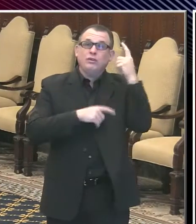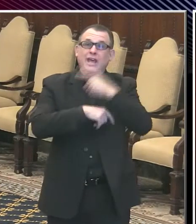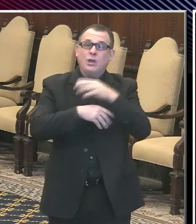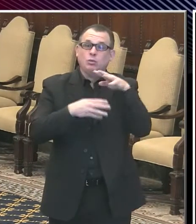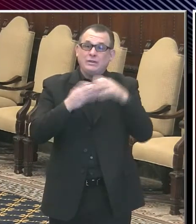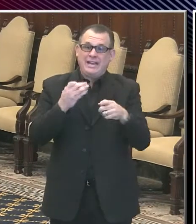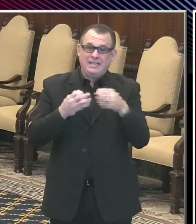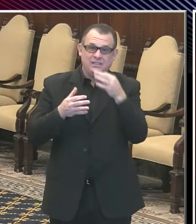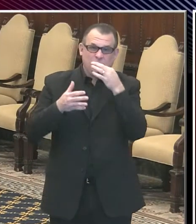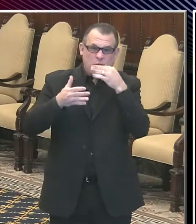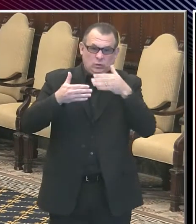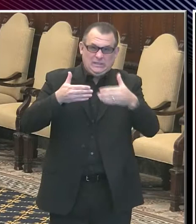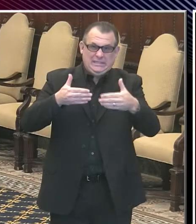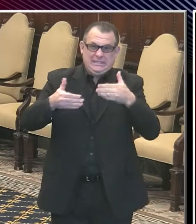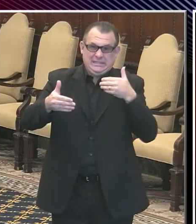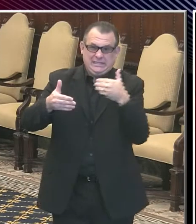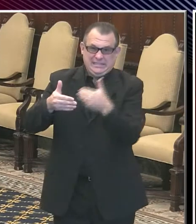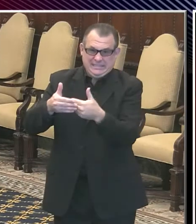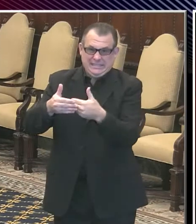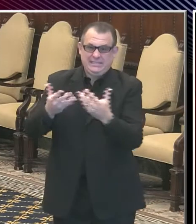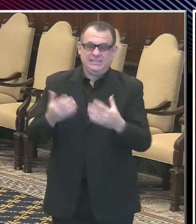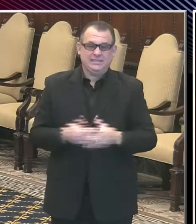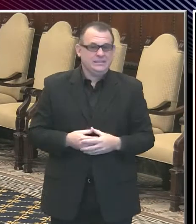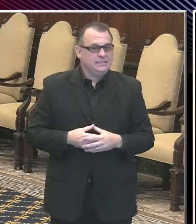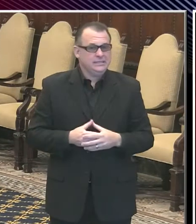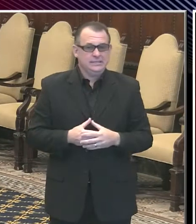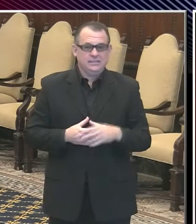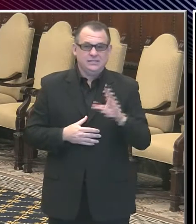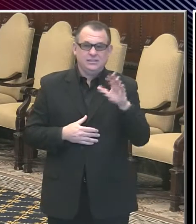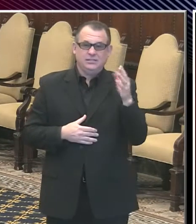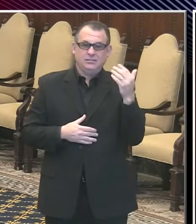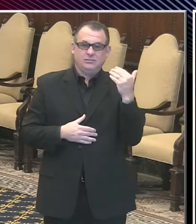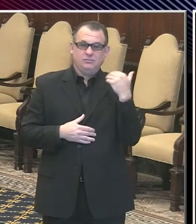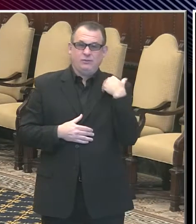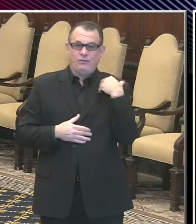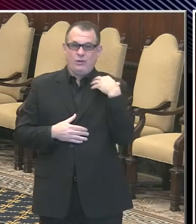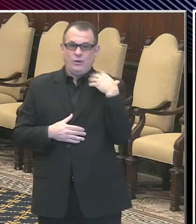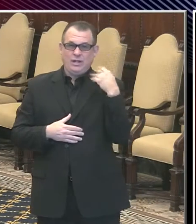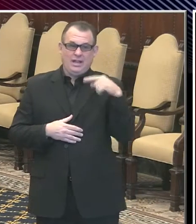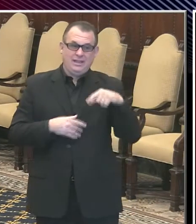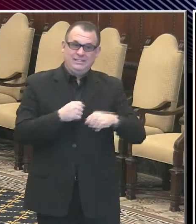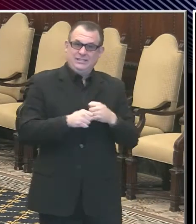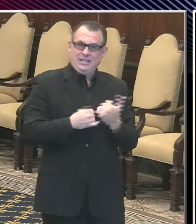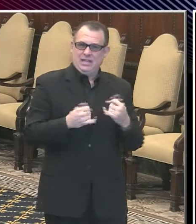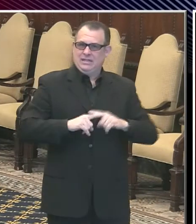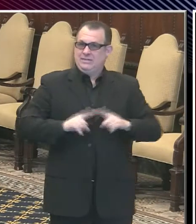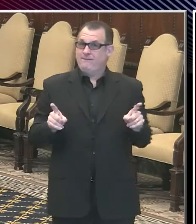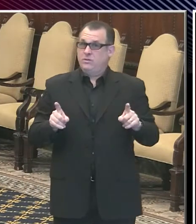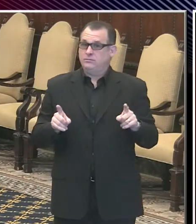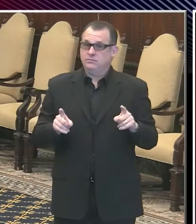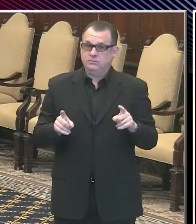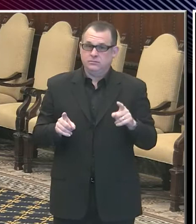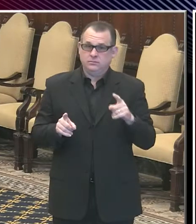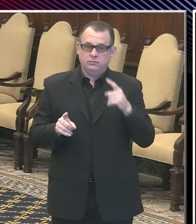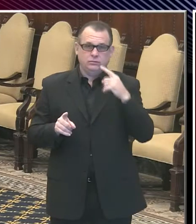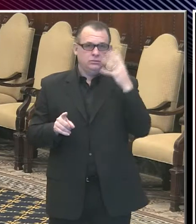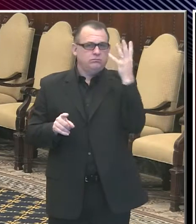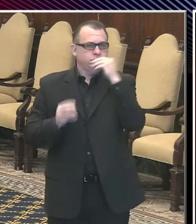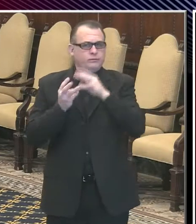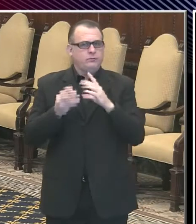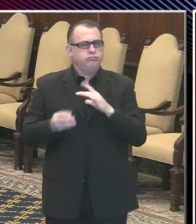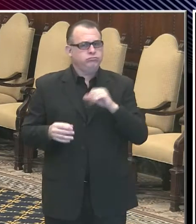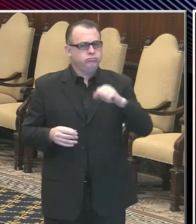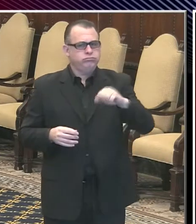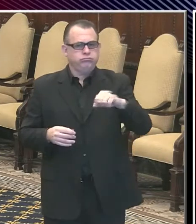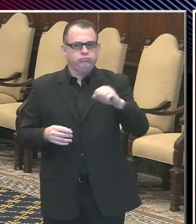away, and obviously it will be unlike any previous Memorial Day. With some beautiful weather in the forecast, it will undoubtedly be tempting to